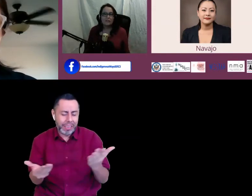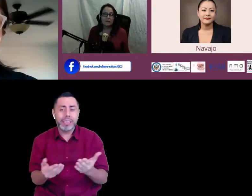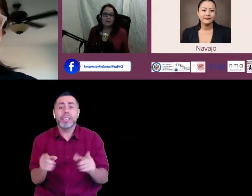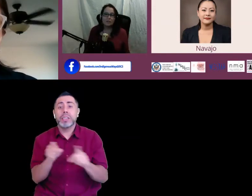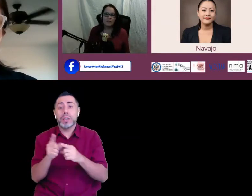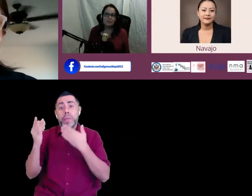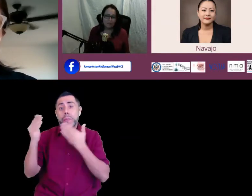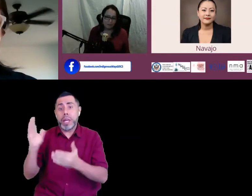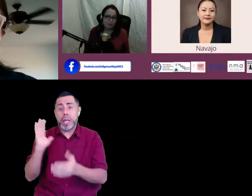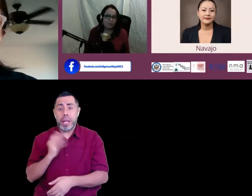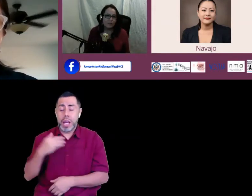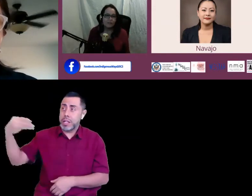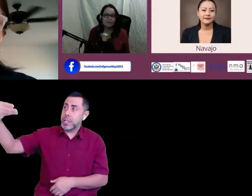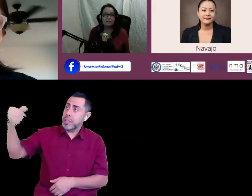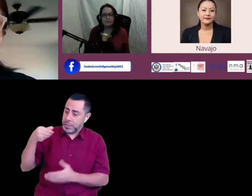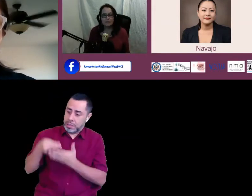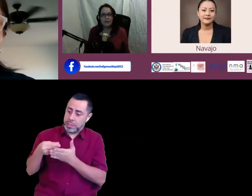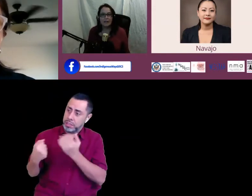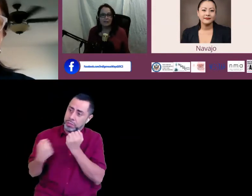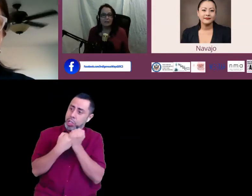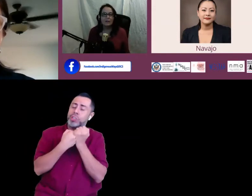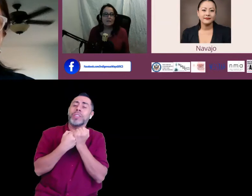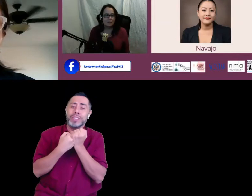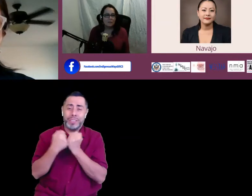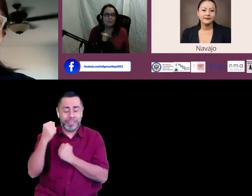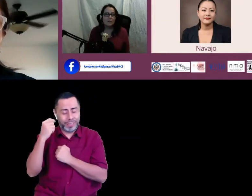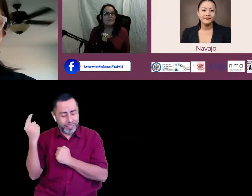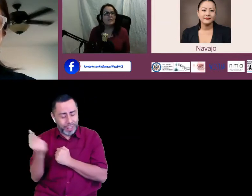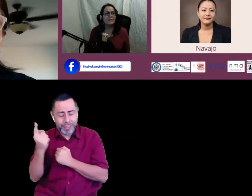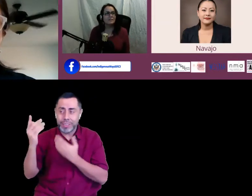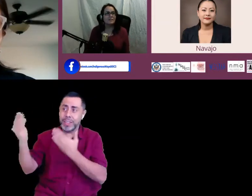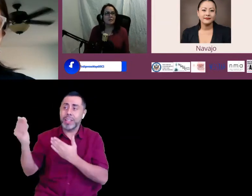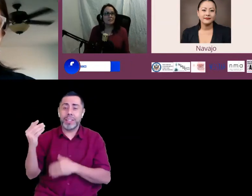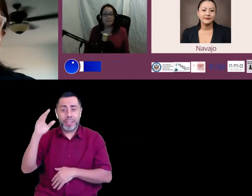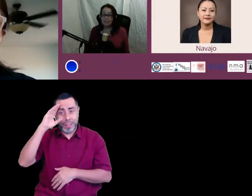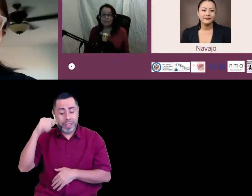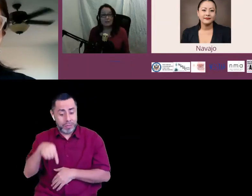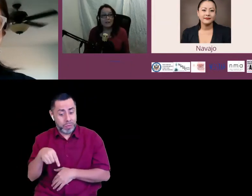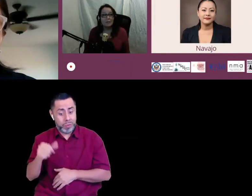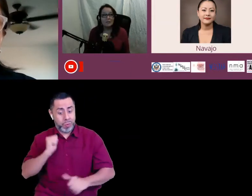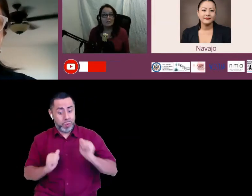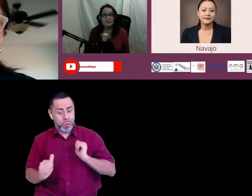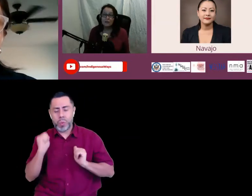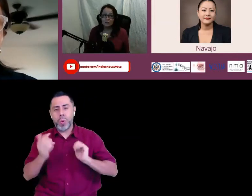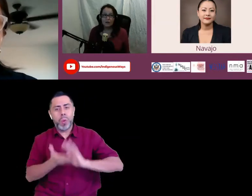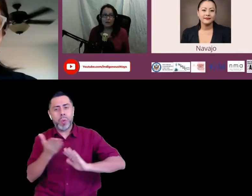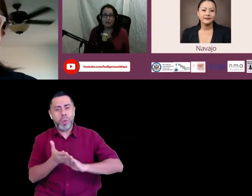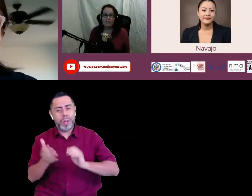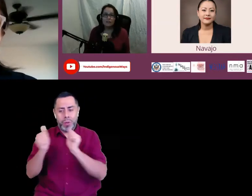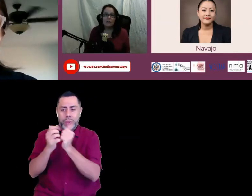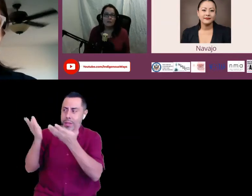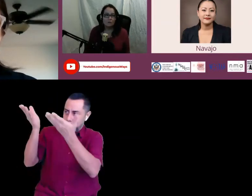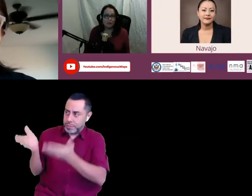As always, we would not be doing this if we didn't have the people believing in us, from the National Endowment of the